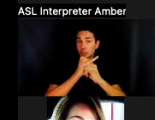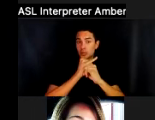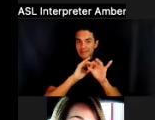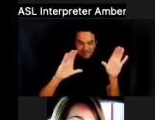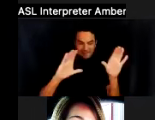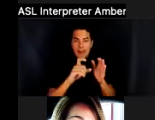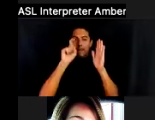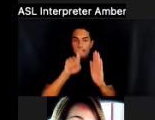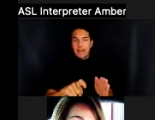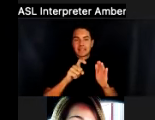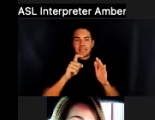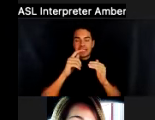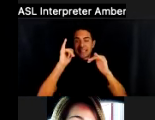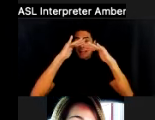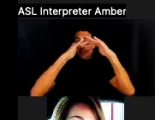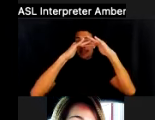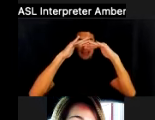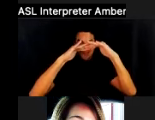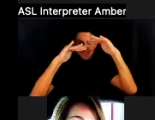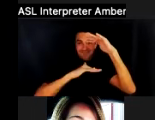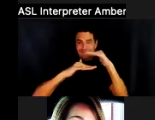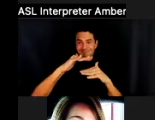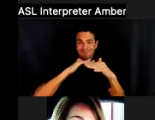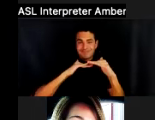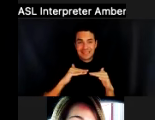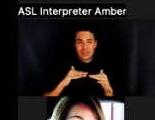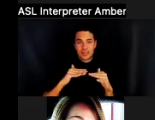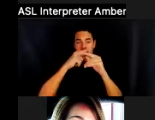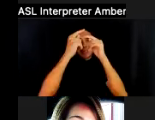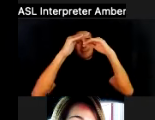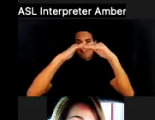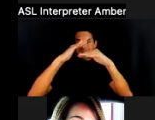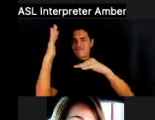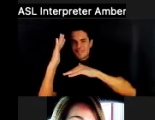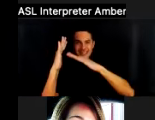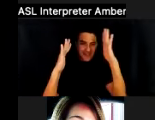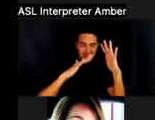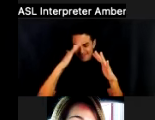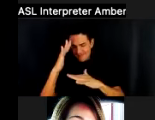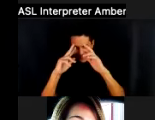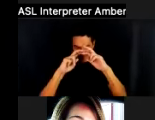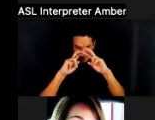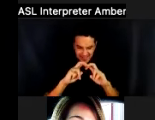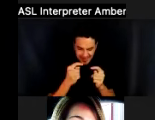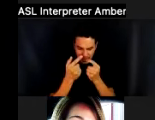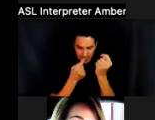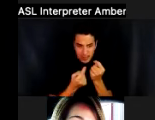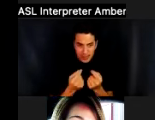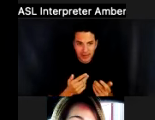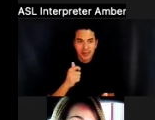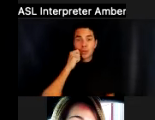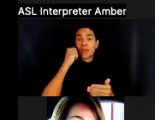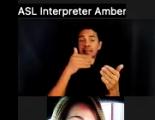eliminating the layers of oppression we currently live in. So assimilation, poverty, racism,